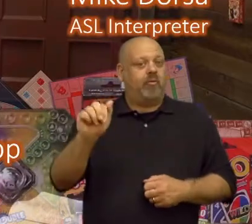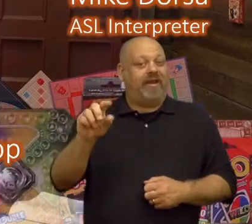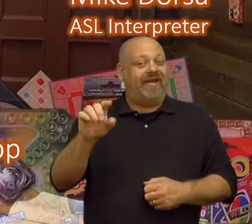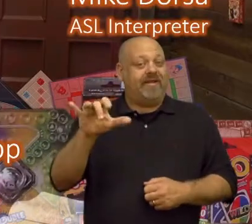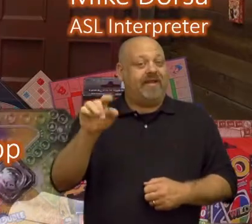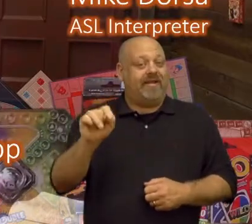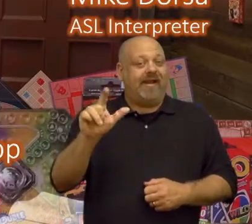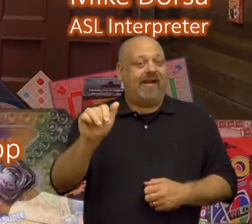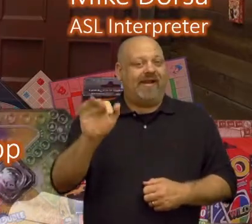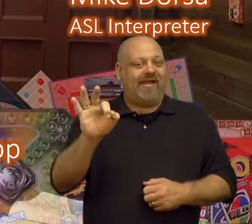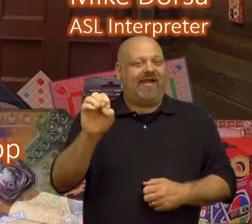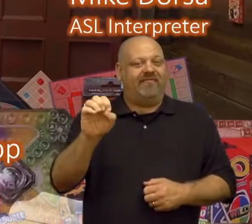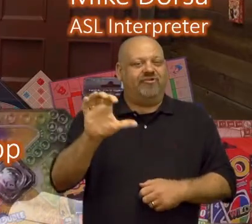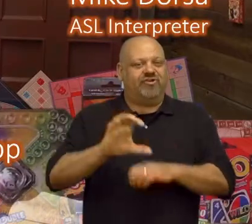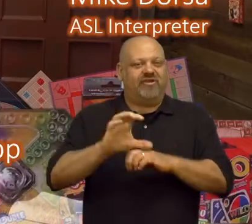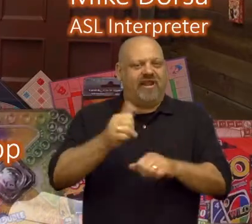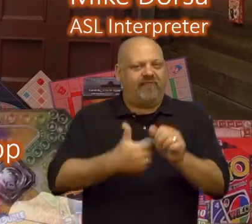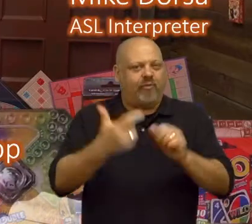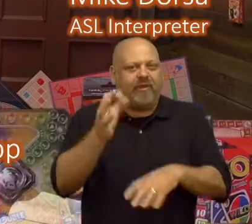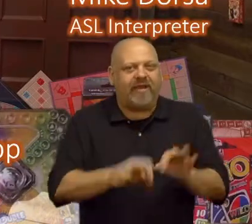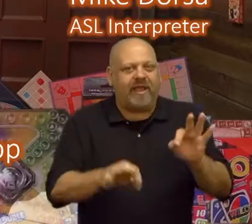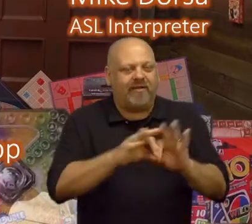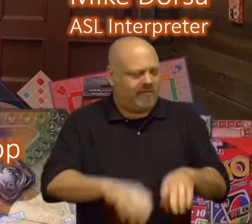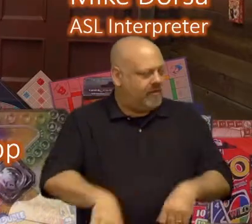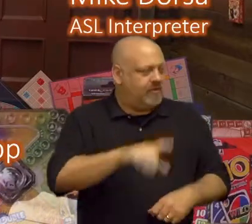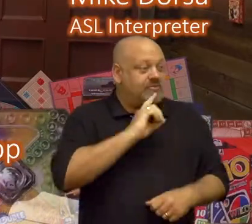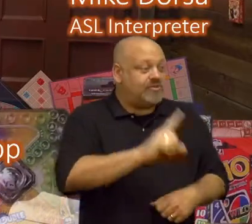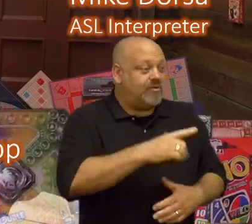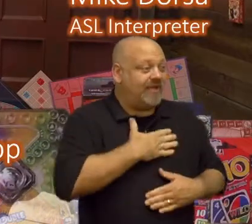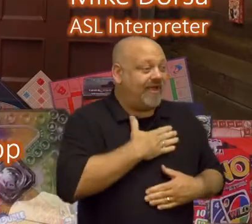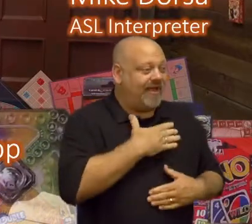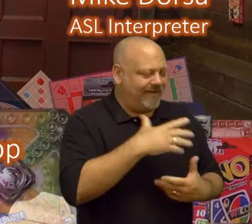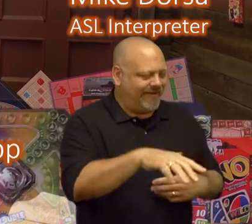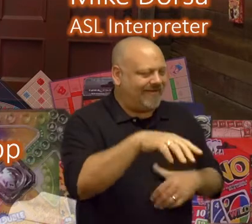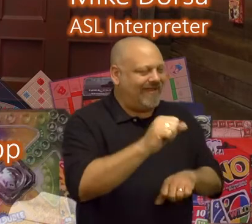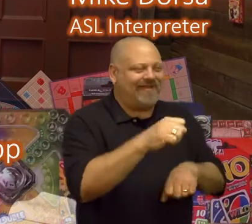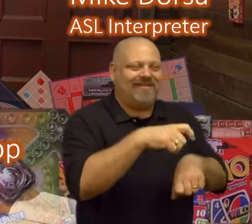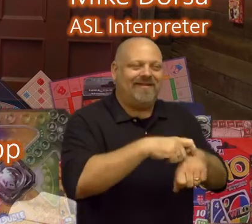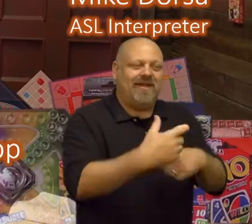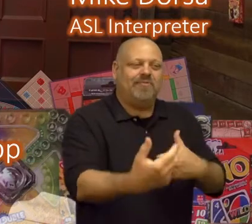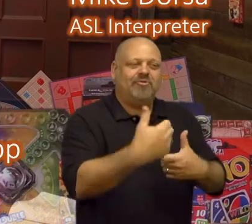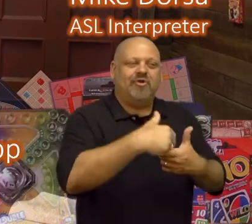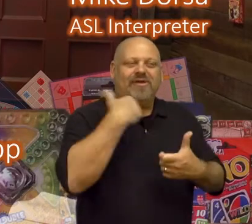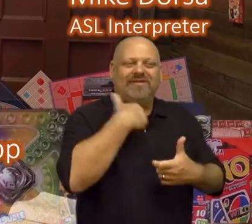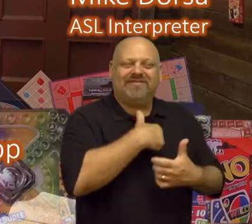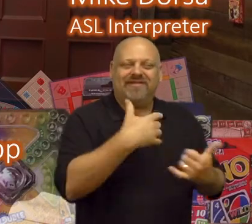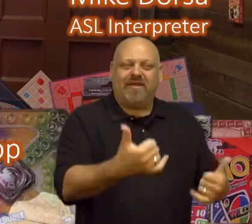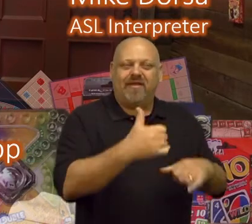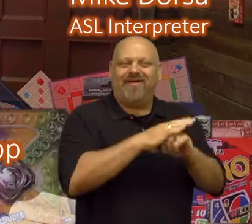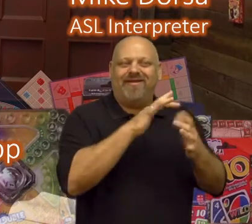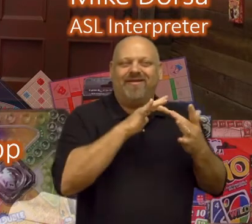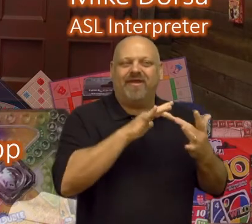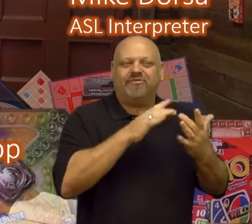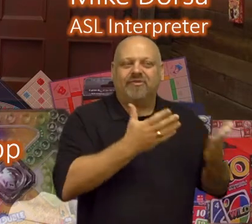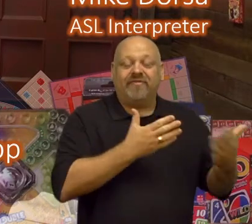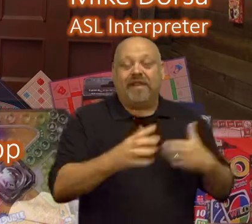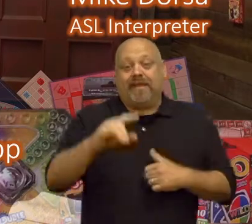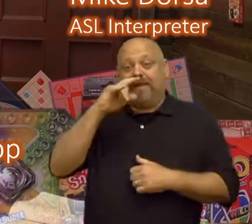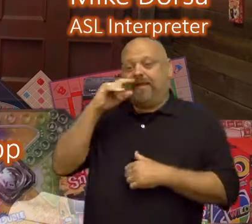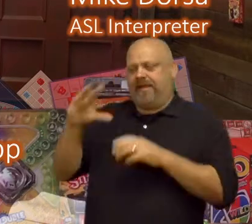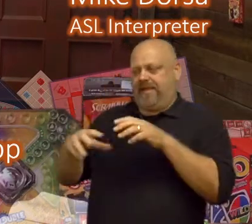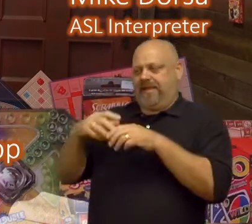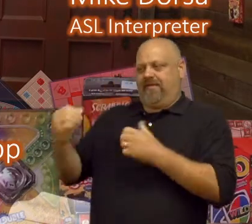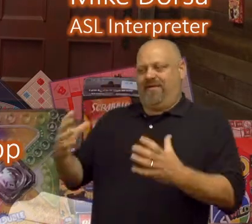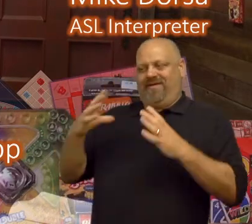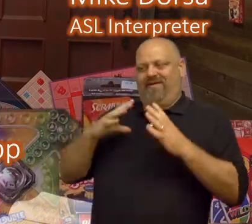Welcome home to Radiant Life Church, where everyone counts. We're so glad you're taking the time to join us today for our online service. The kids are